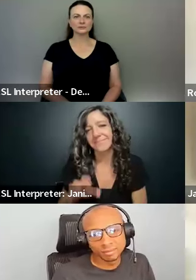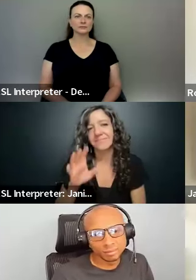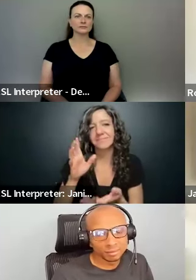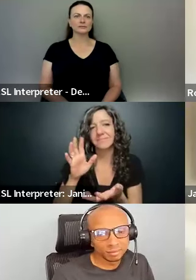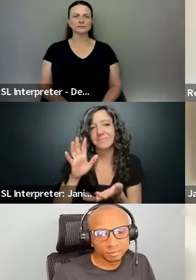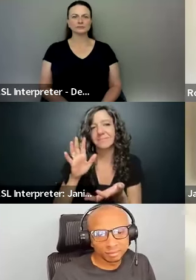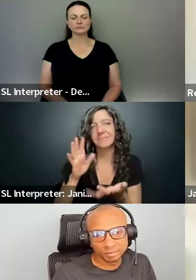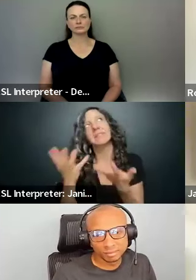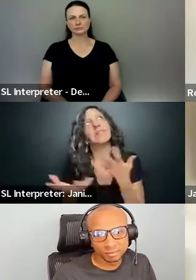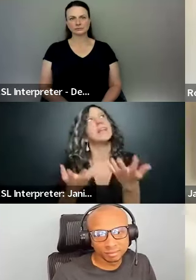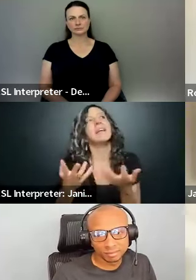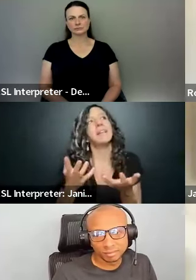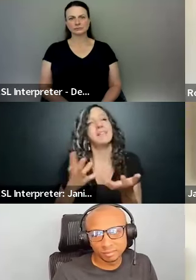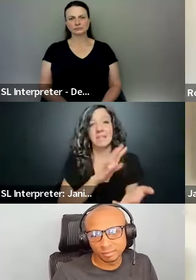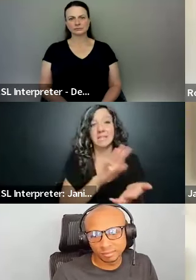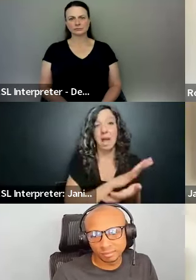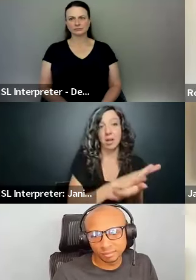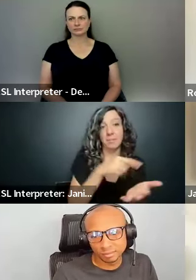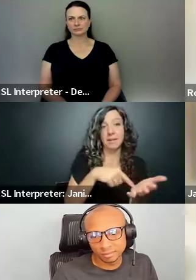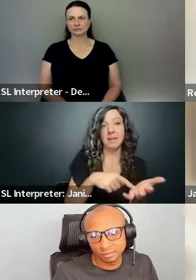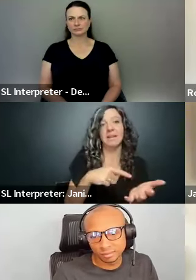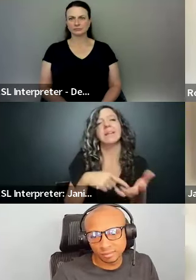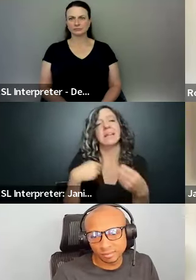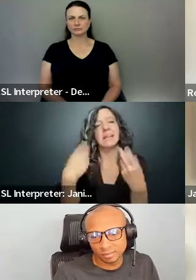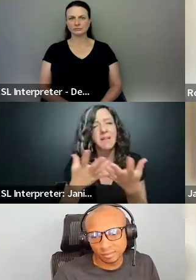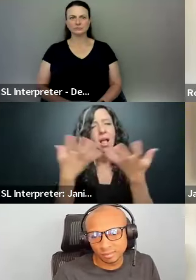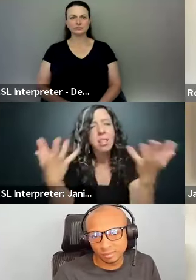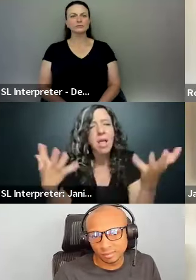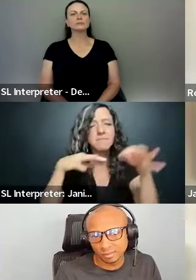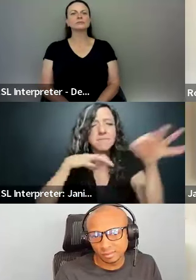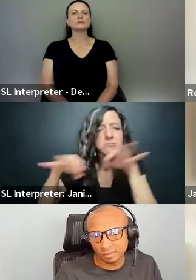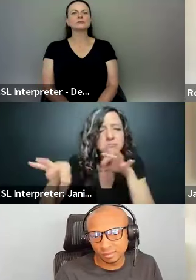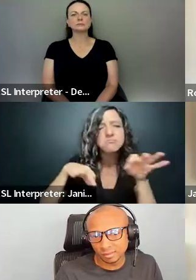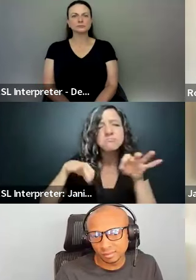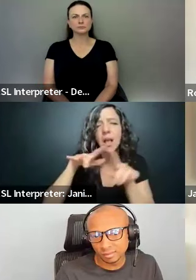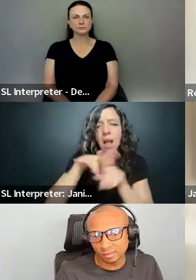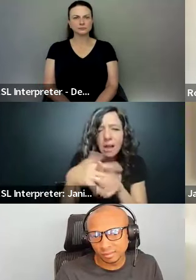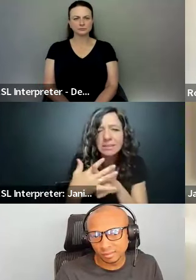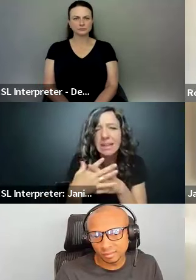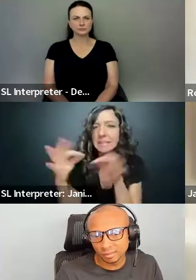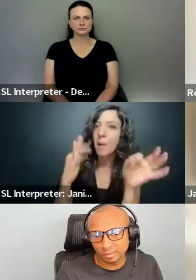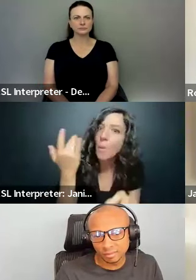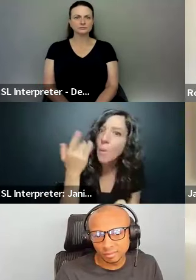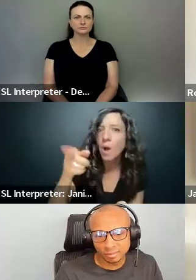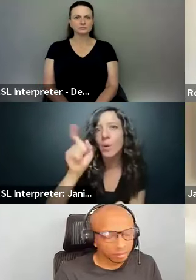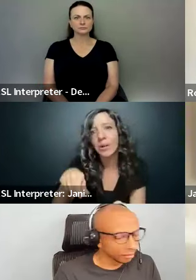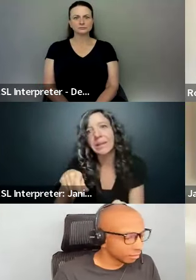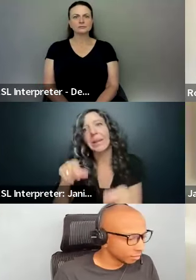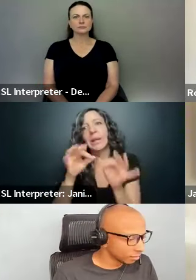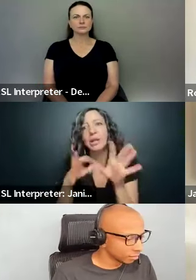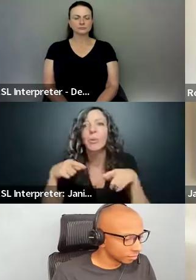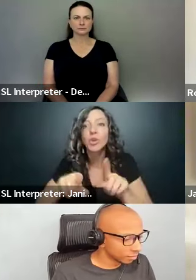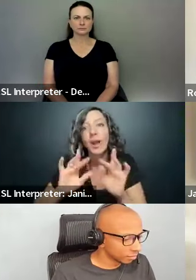the benefit of the document as well is that it provides a lot of context, right? Like, why do we need interpreters during the networking?